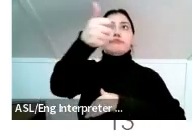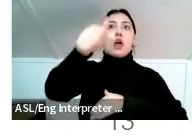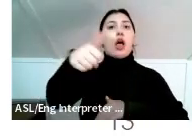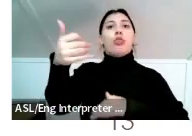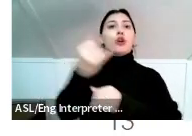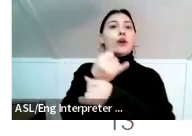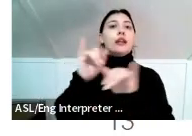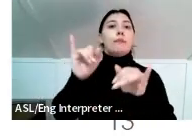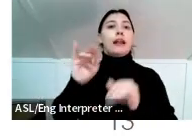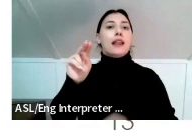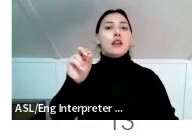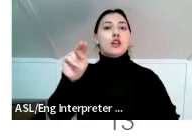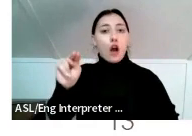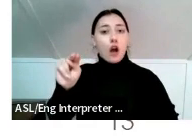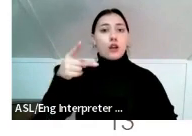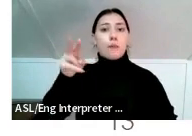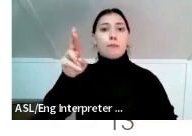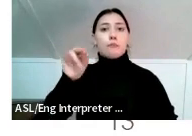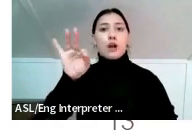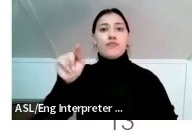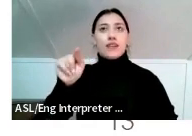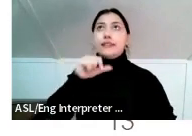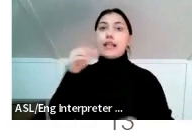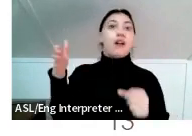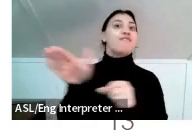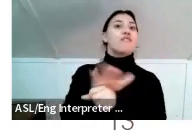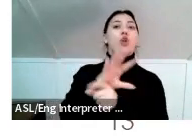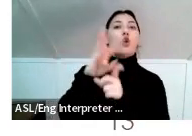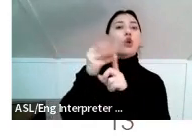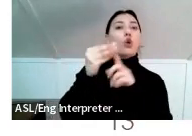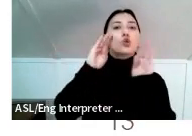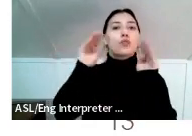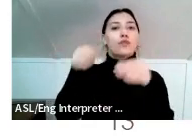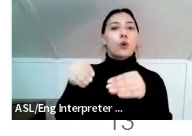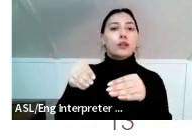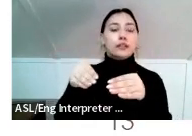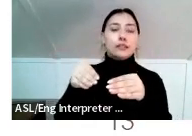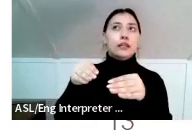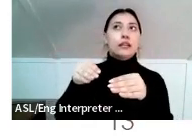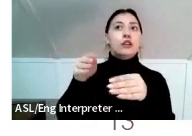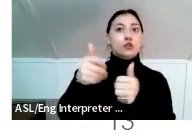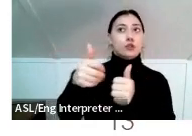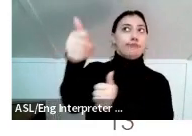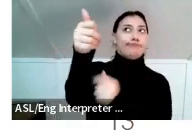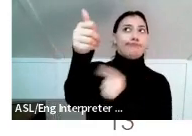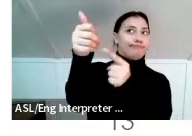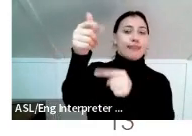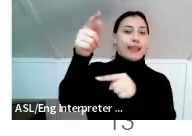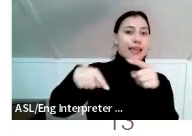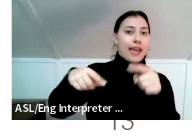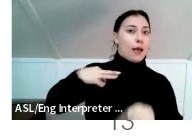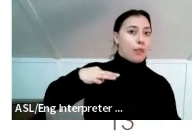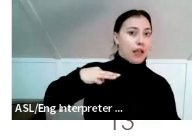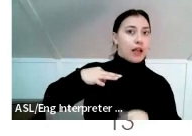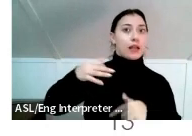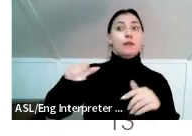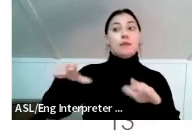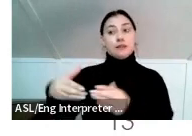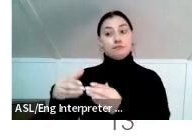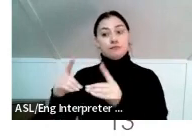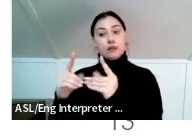nonprofit that is not fully cultural, so would not be eligible to apply on its own. Next